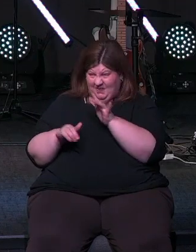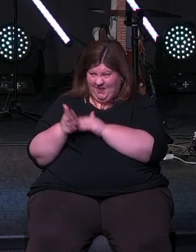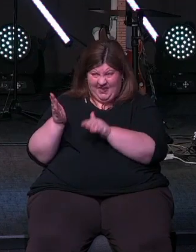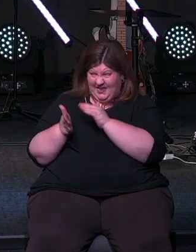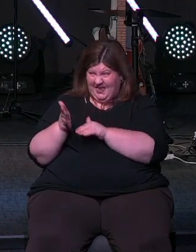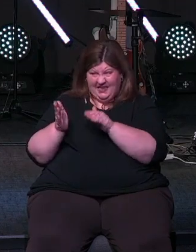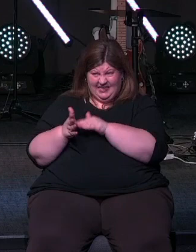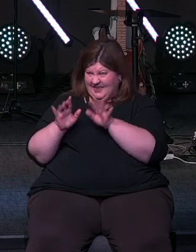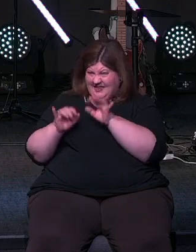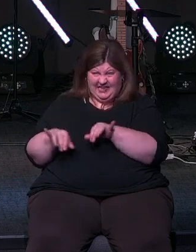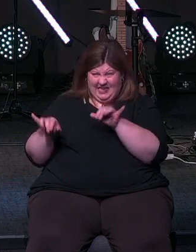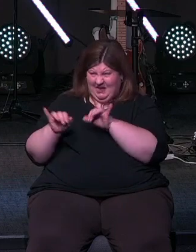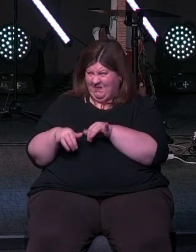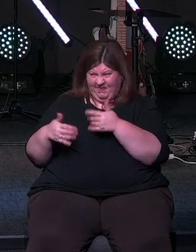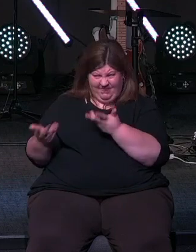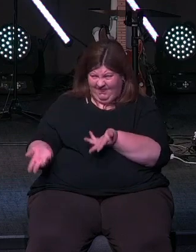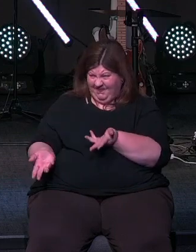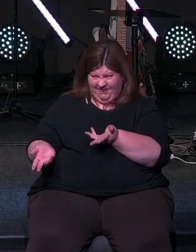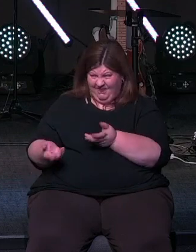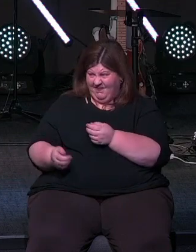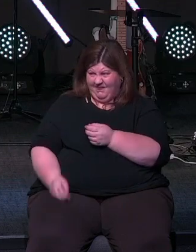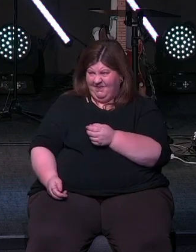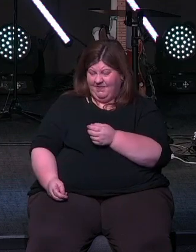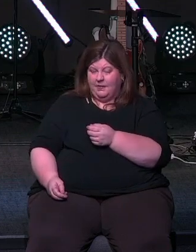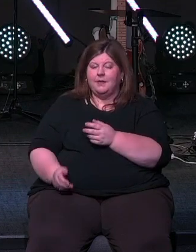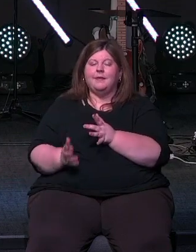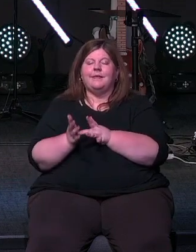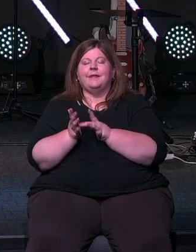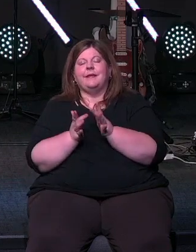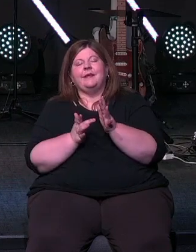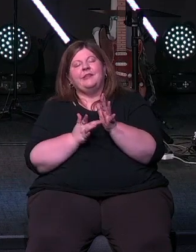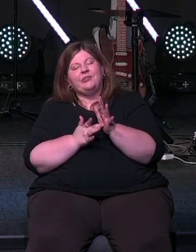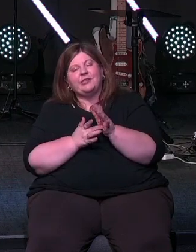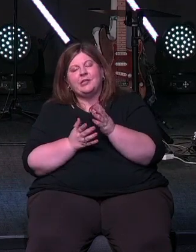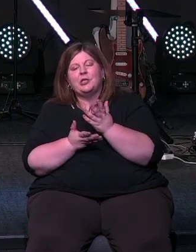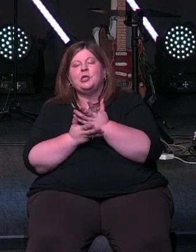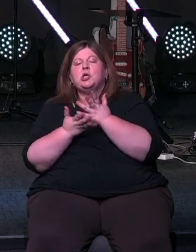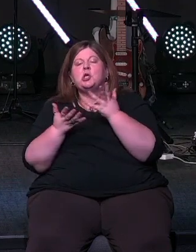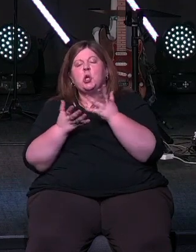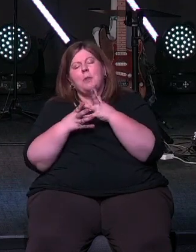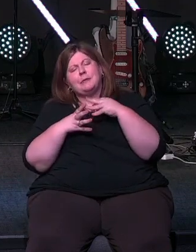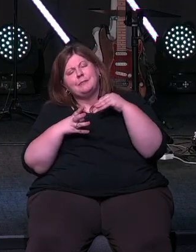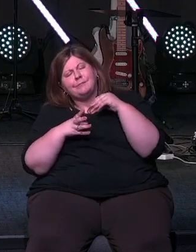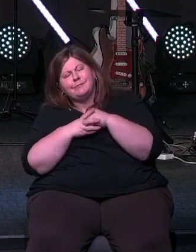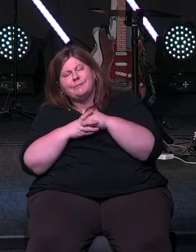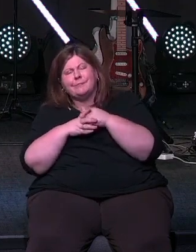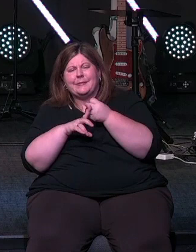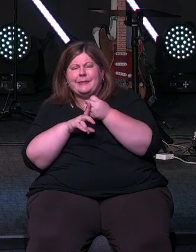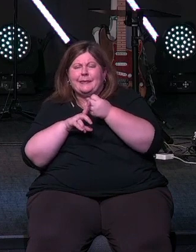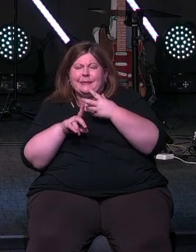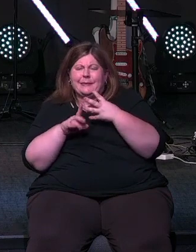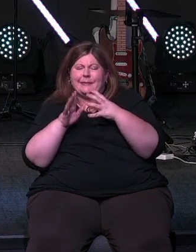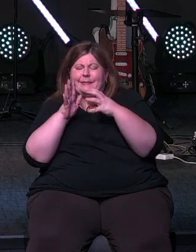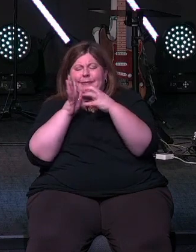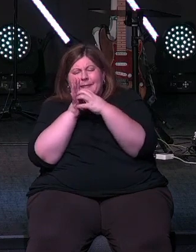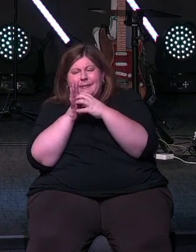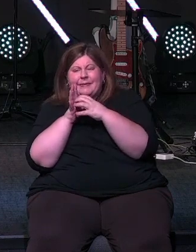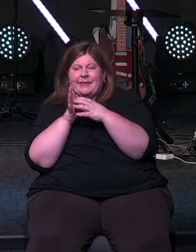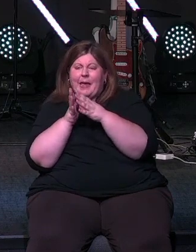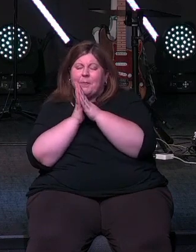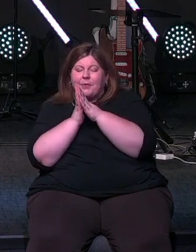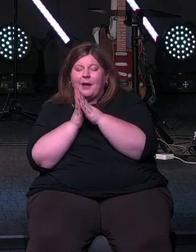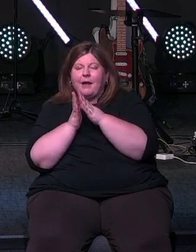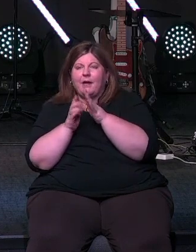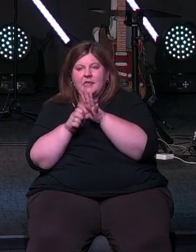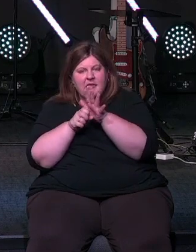over and over and over and over again?" I think Jesus packed so much into this short passage, this short prayer, that it's